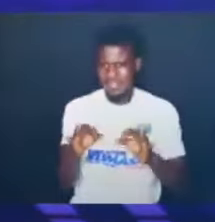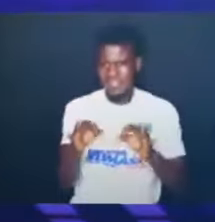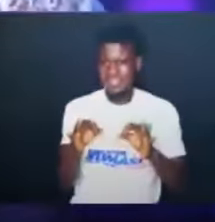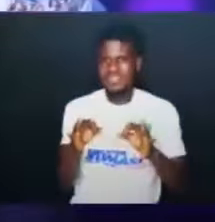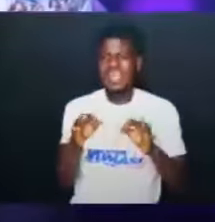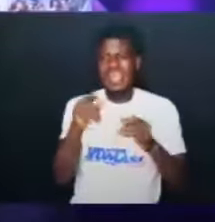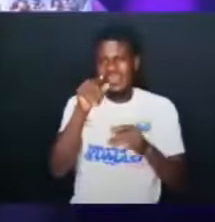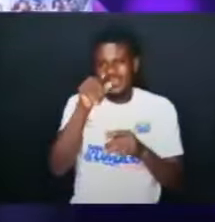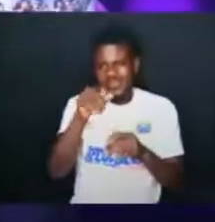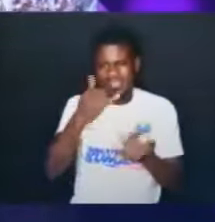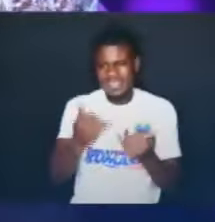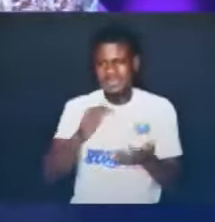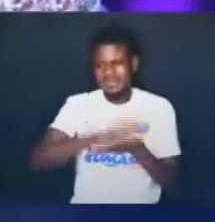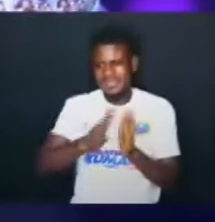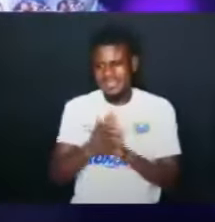Christ.